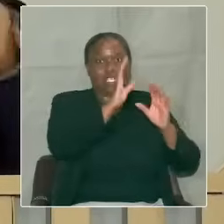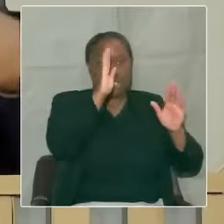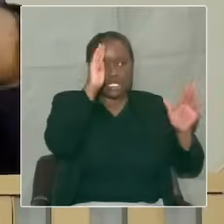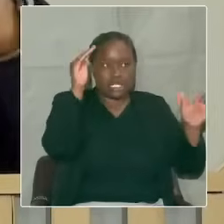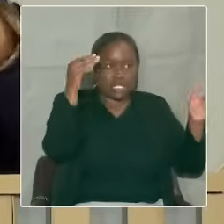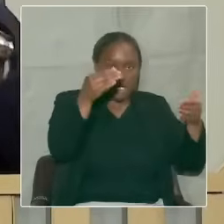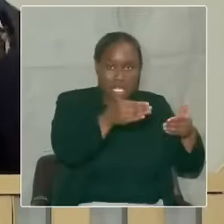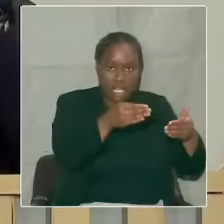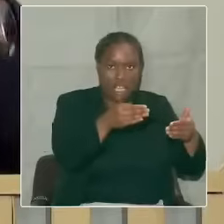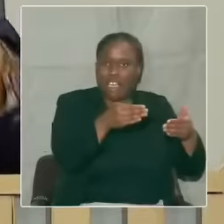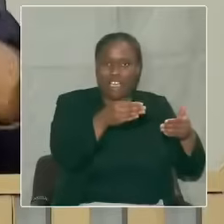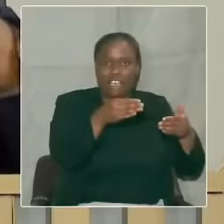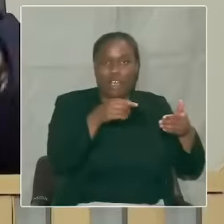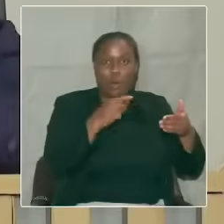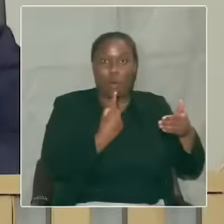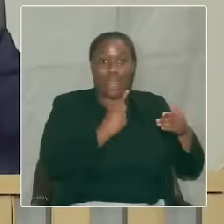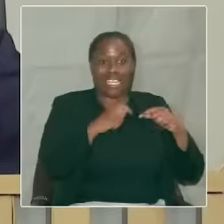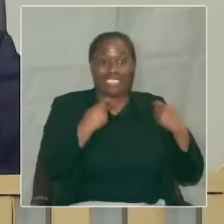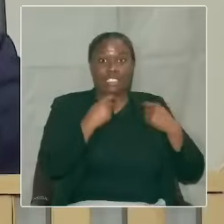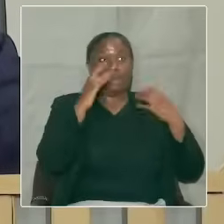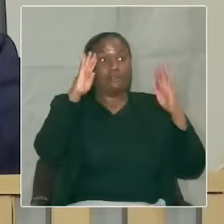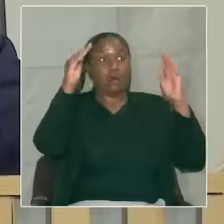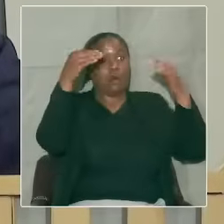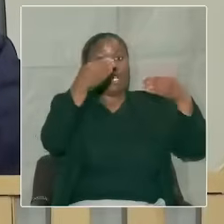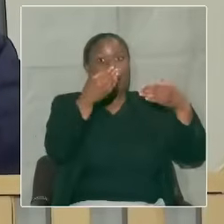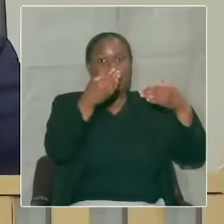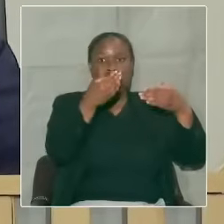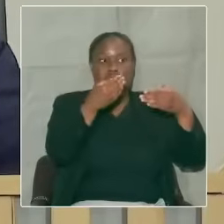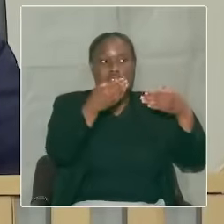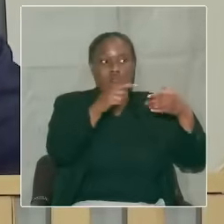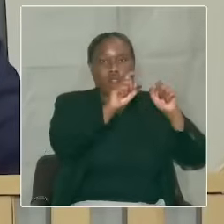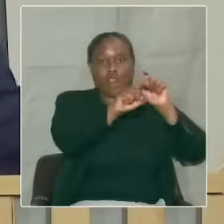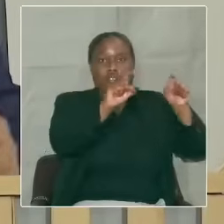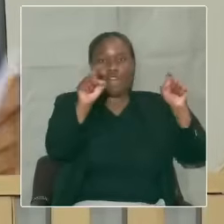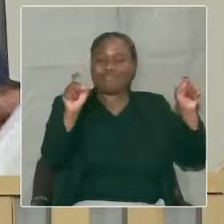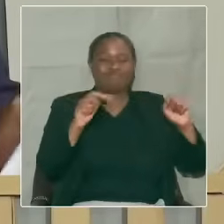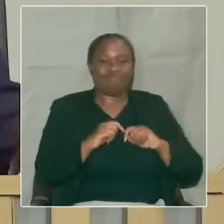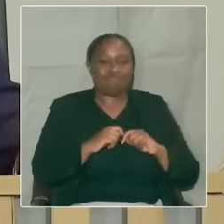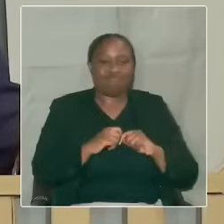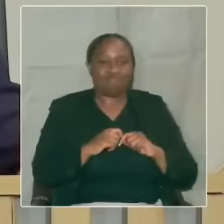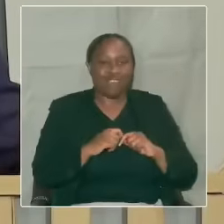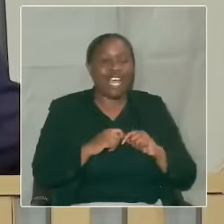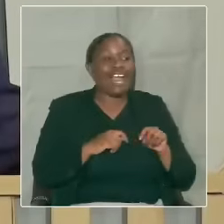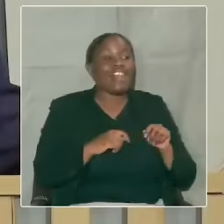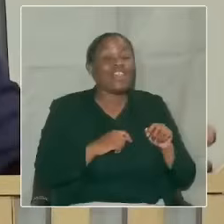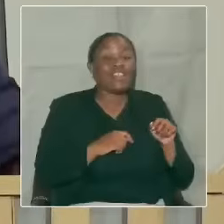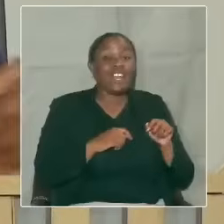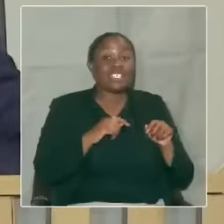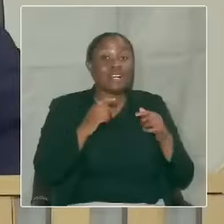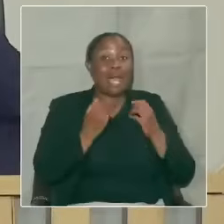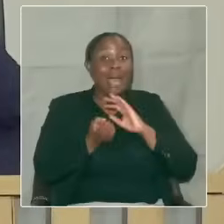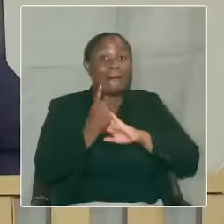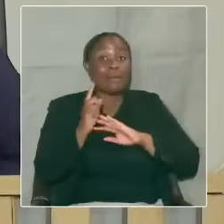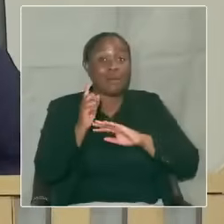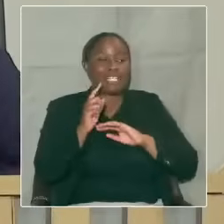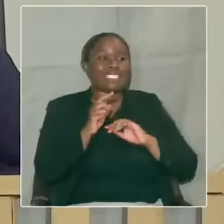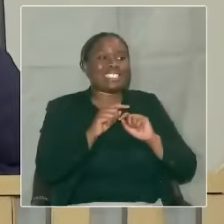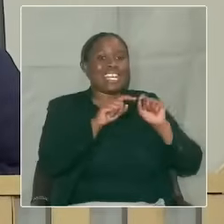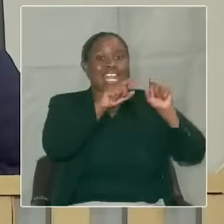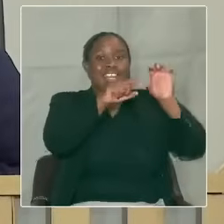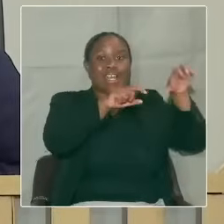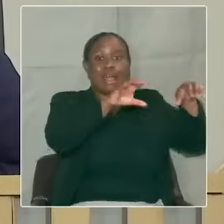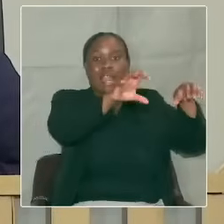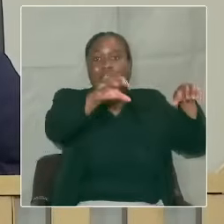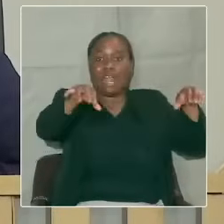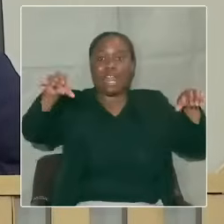provinces established their own team and carry on with rhino poaching. So it was an opportune moment